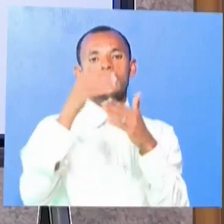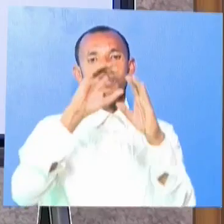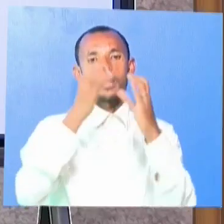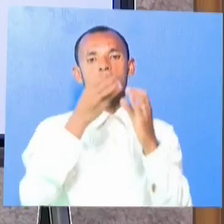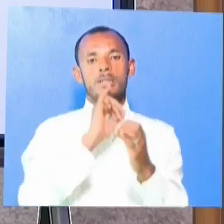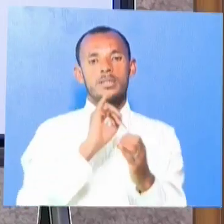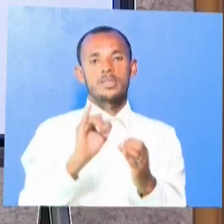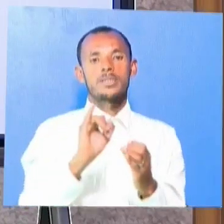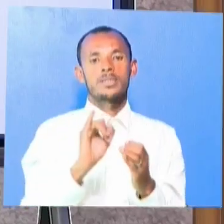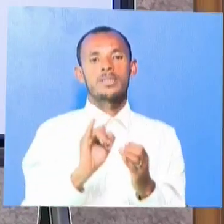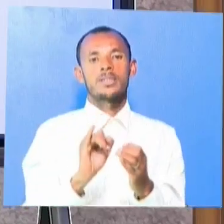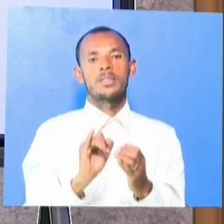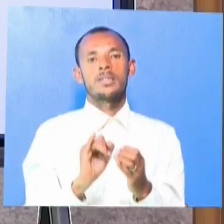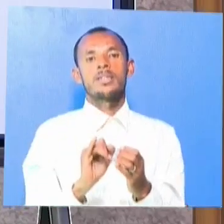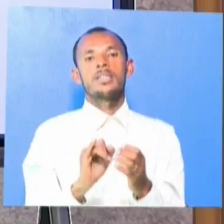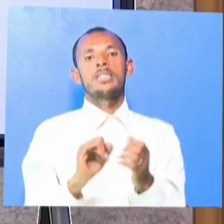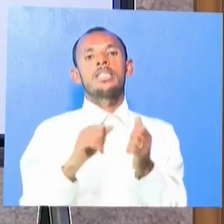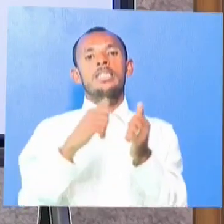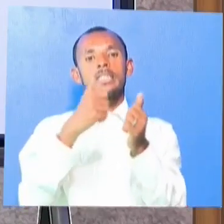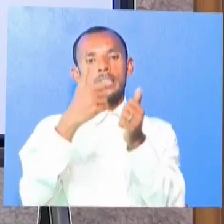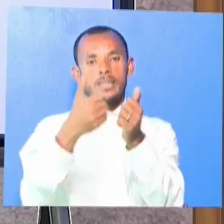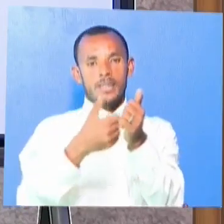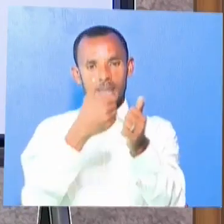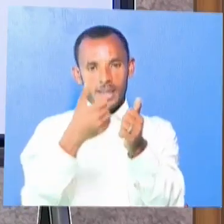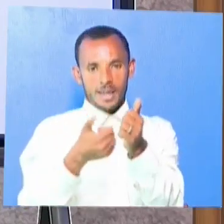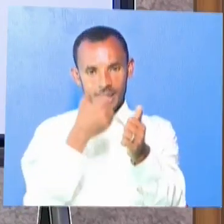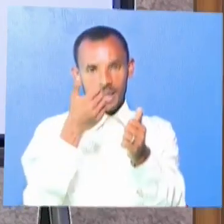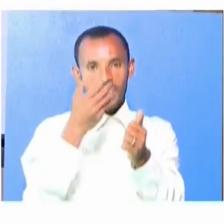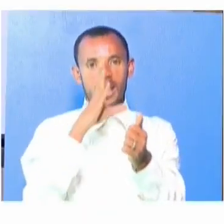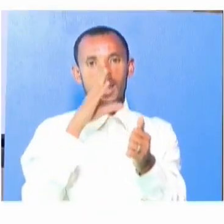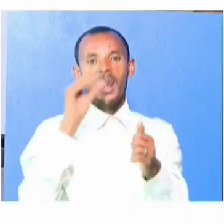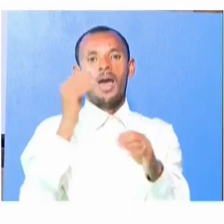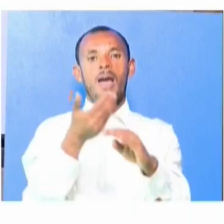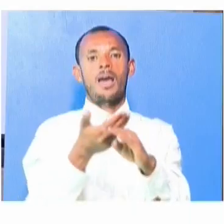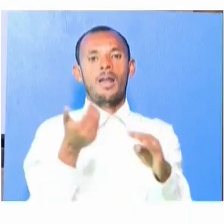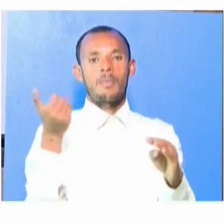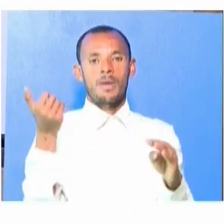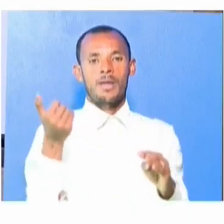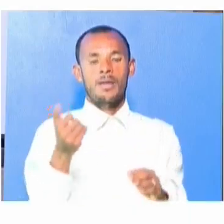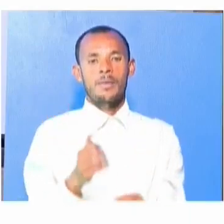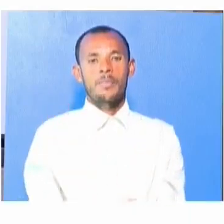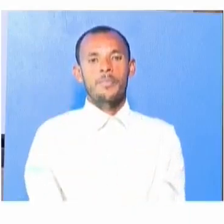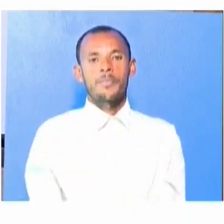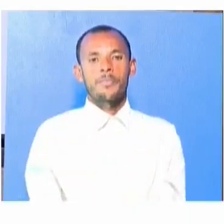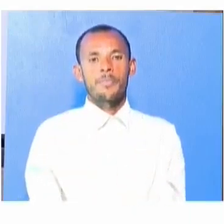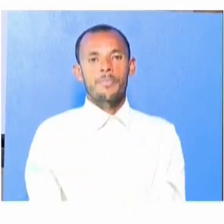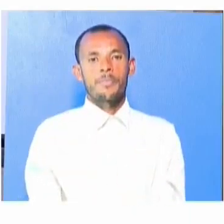this: successor and predecessor. Successor,